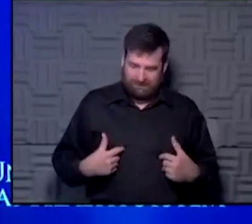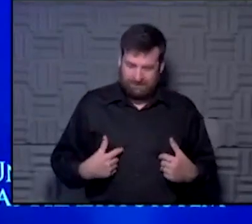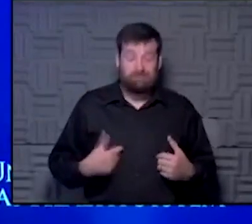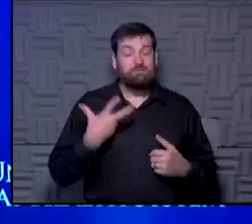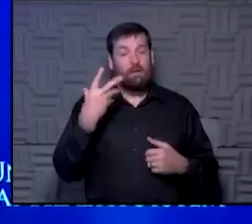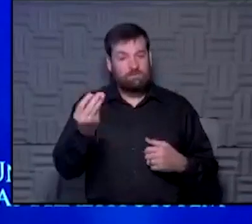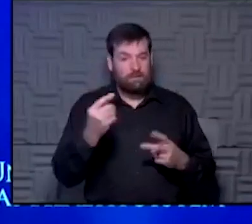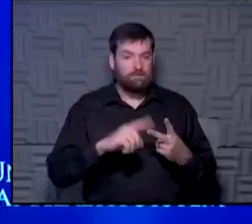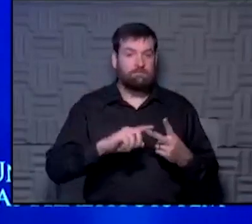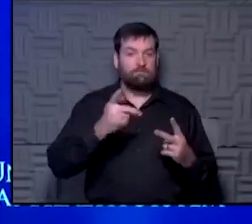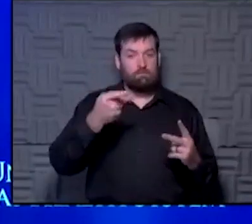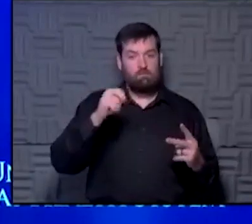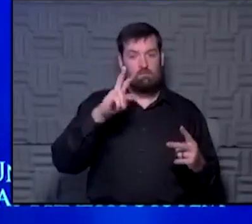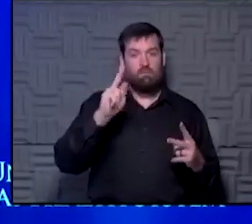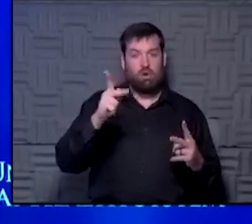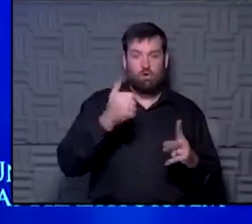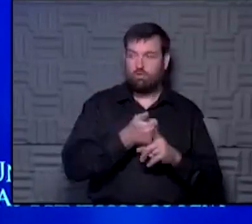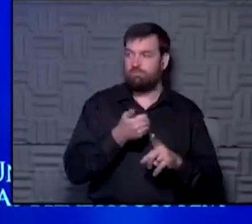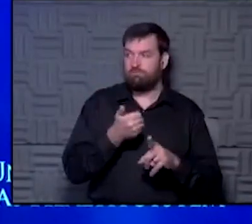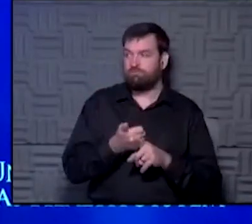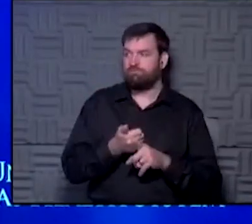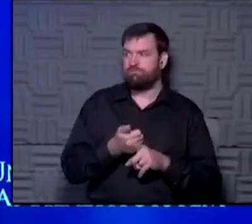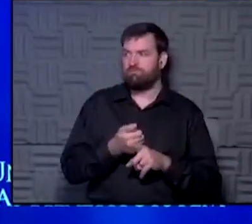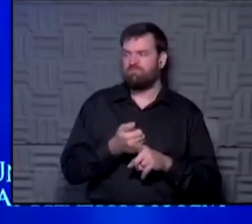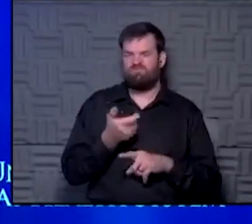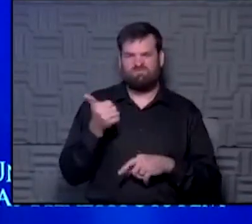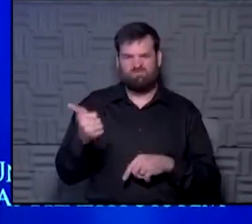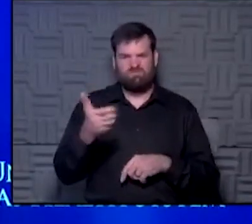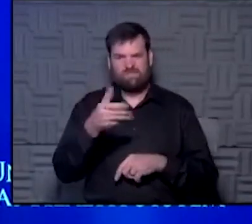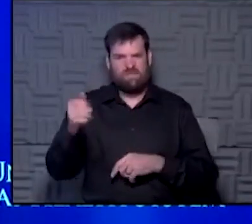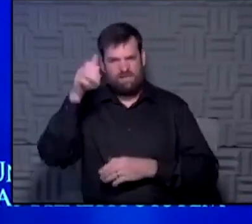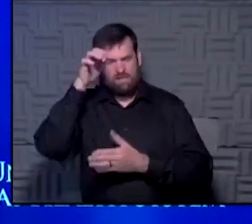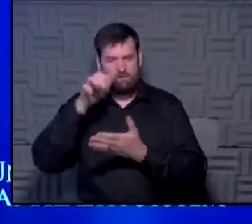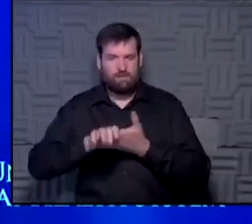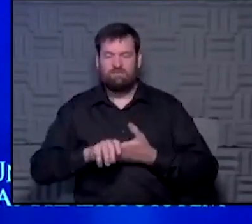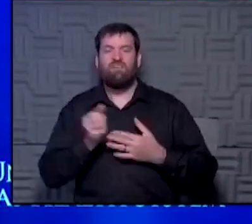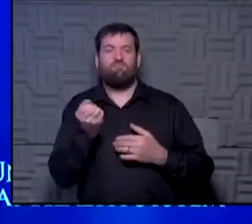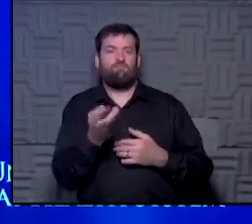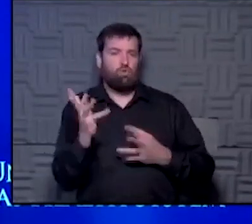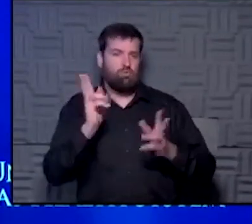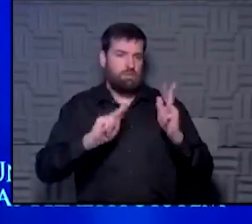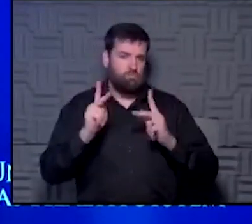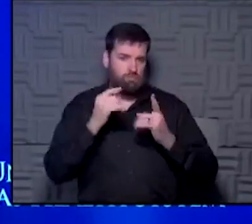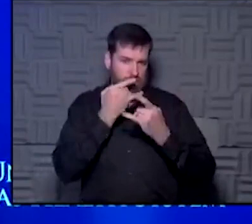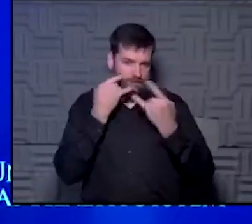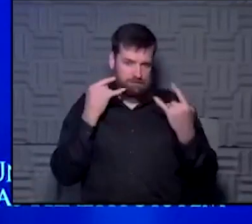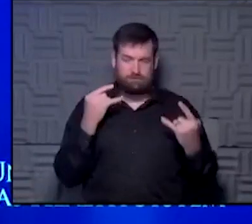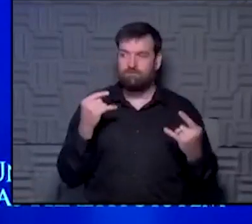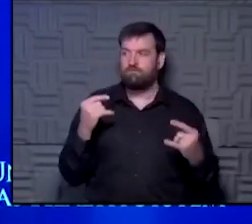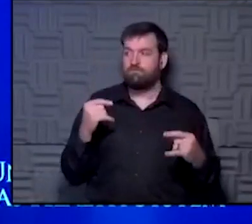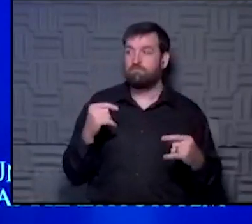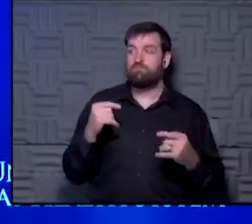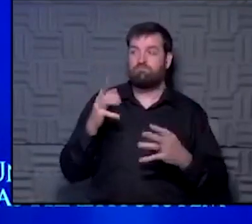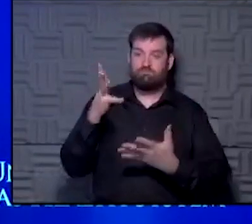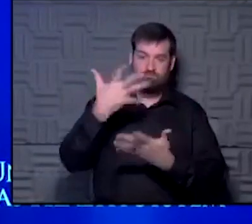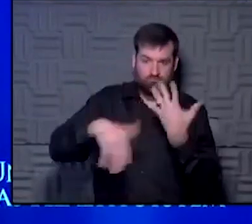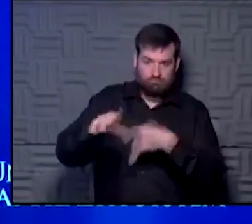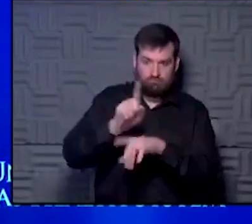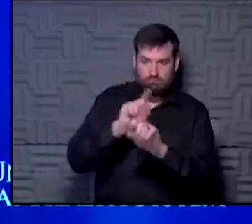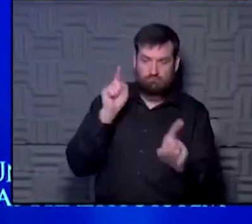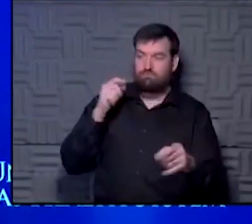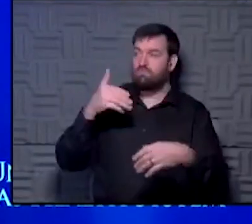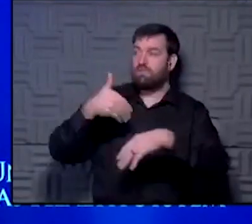outside. It was in a park. She was just her and her husband, just a handful that were masked. They socially distanced. She